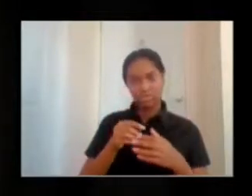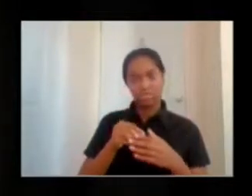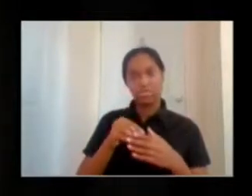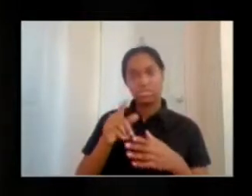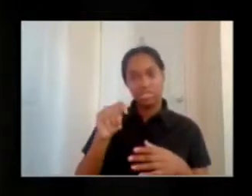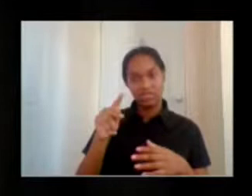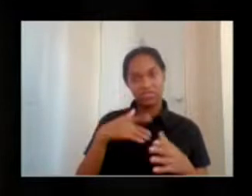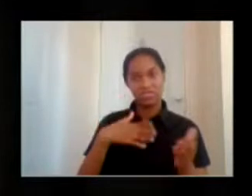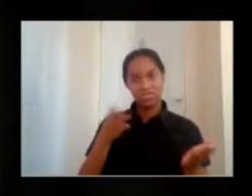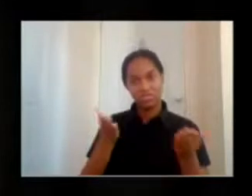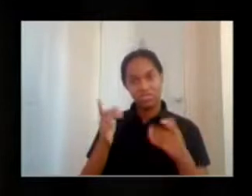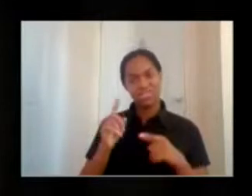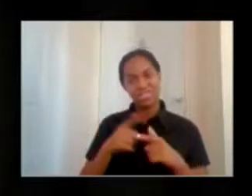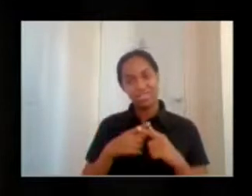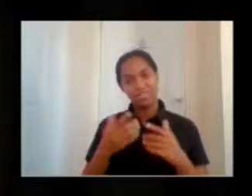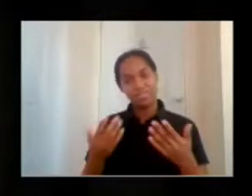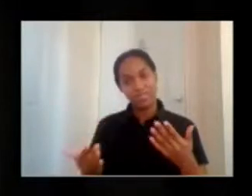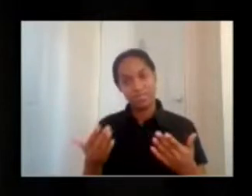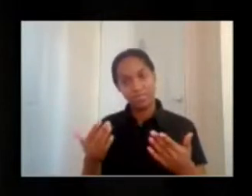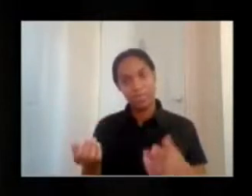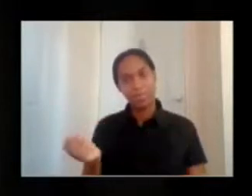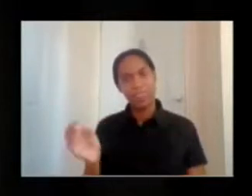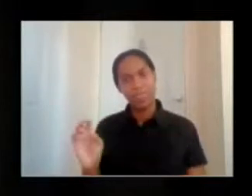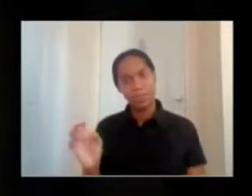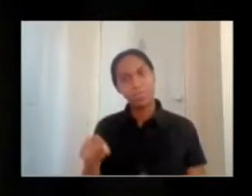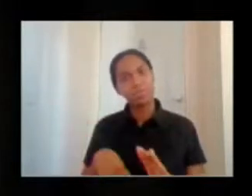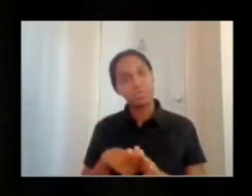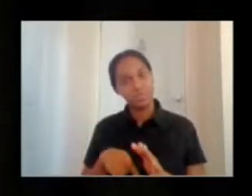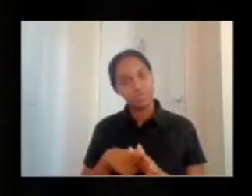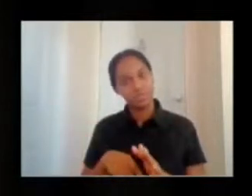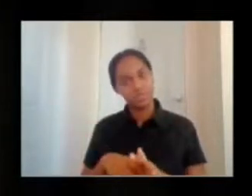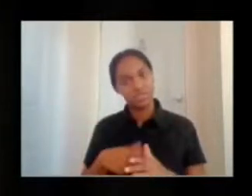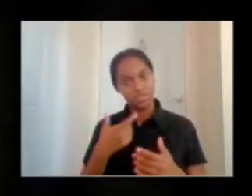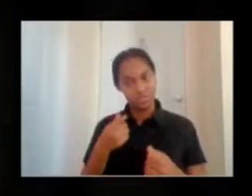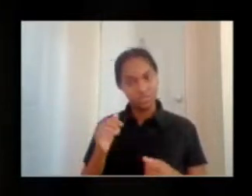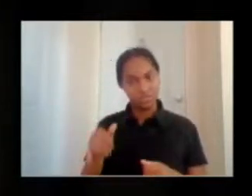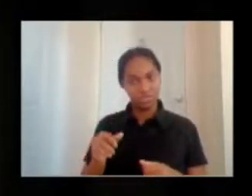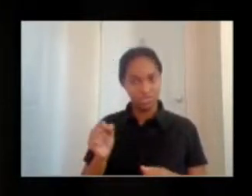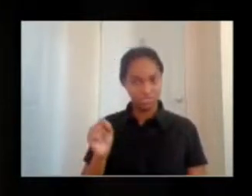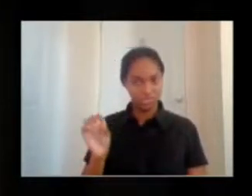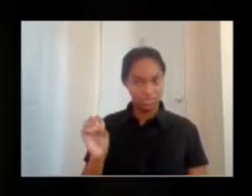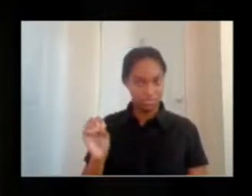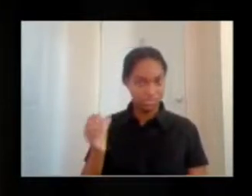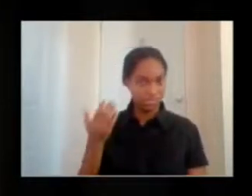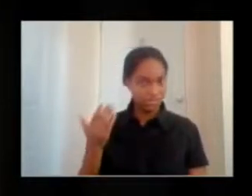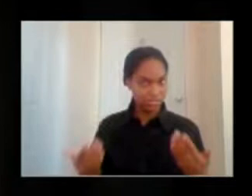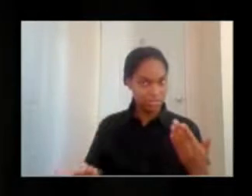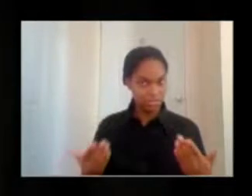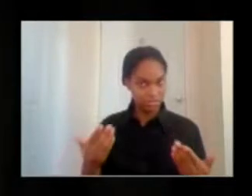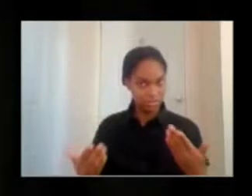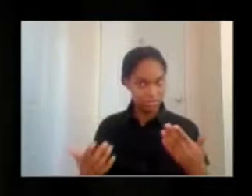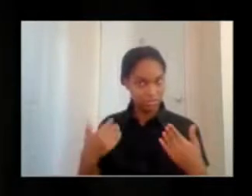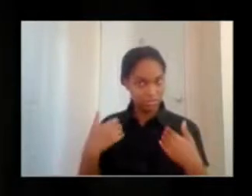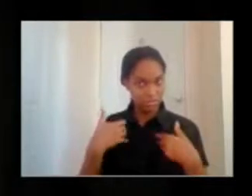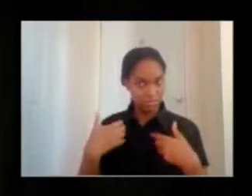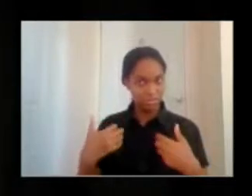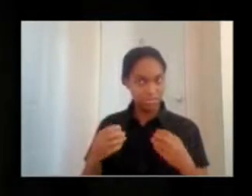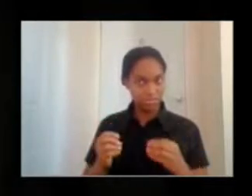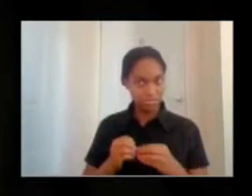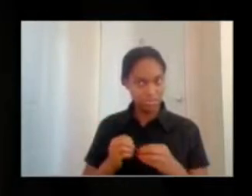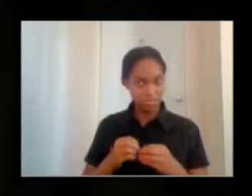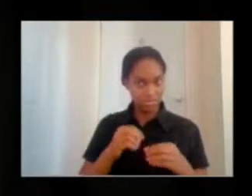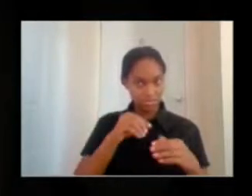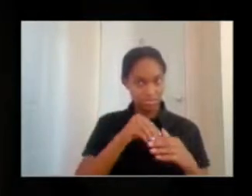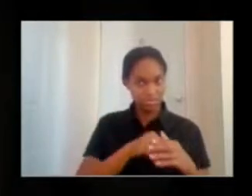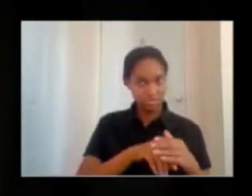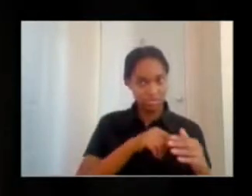And probably emergency alert is another one interested in. So probably having more,